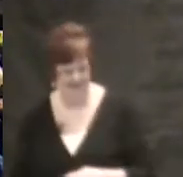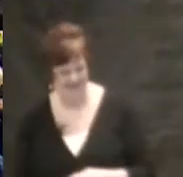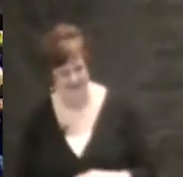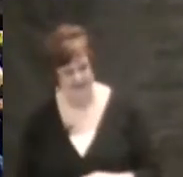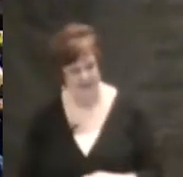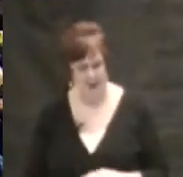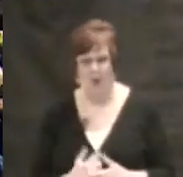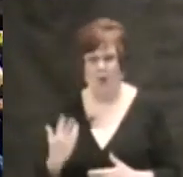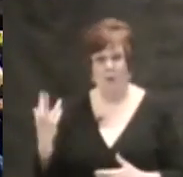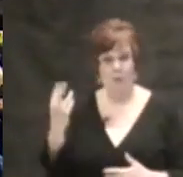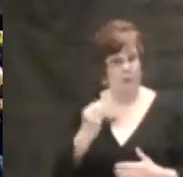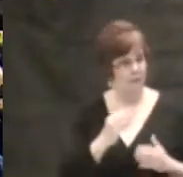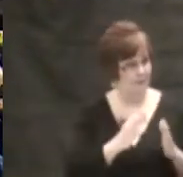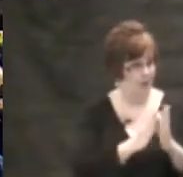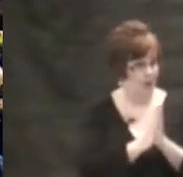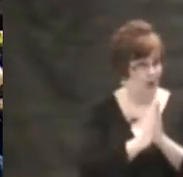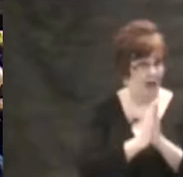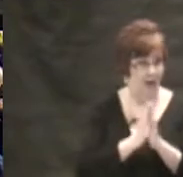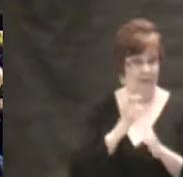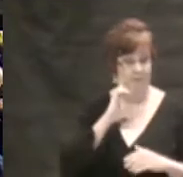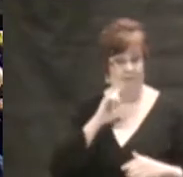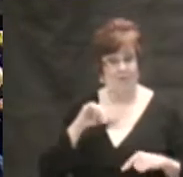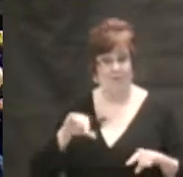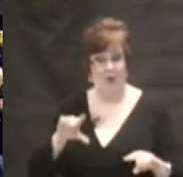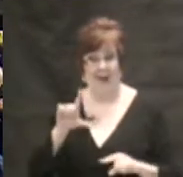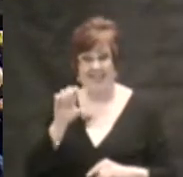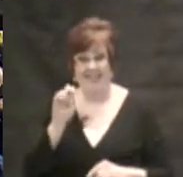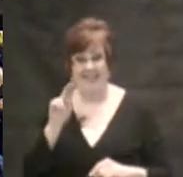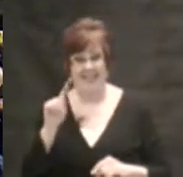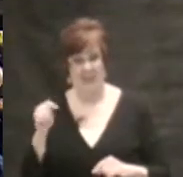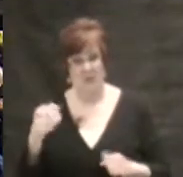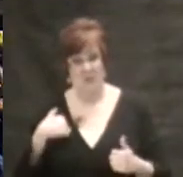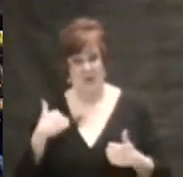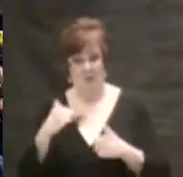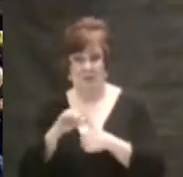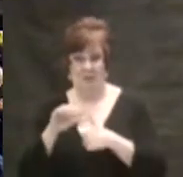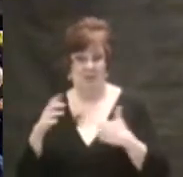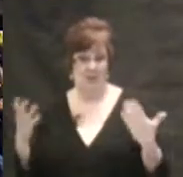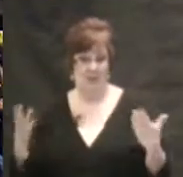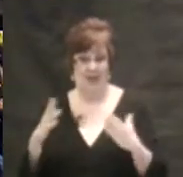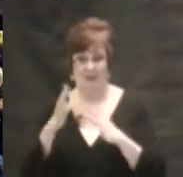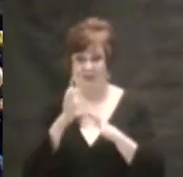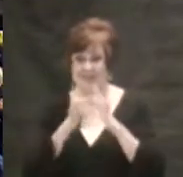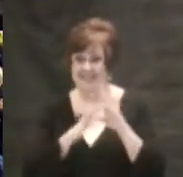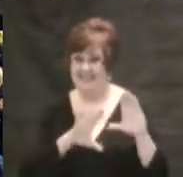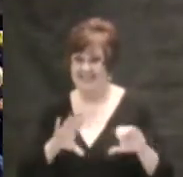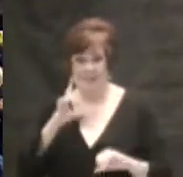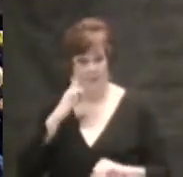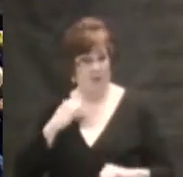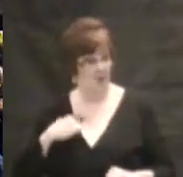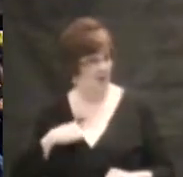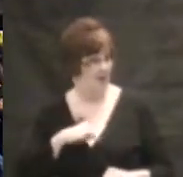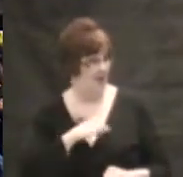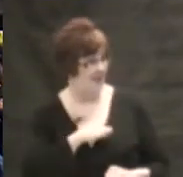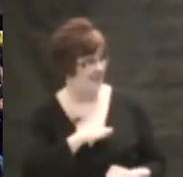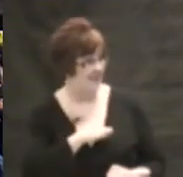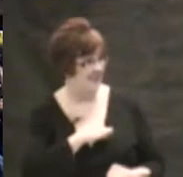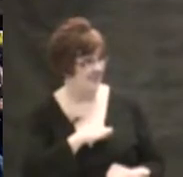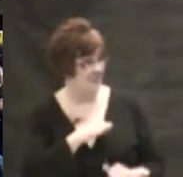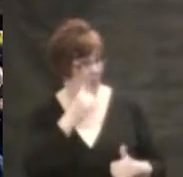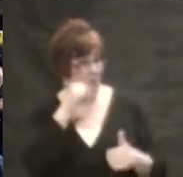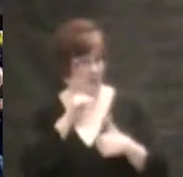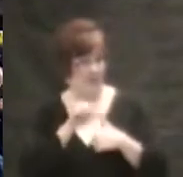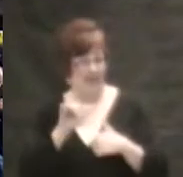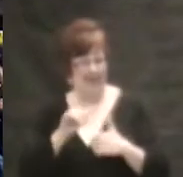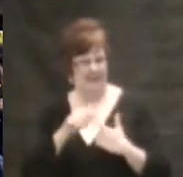And that is a beautiful prayer for Lent, when we remember what Jesus has done for us. We're going to remember that in a